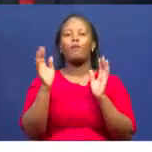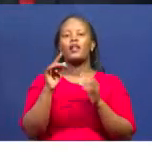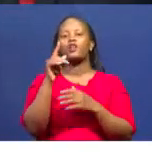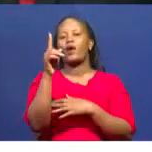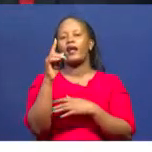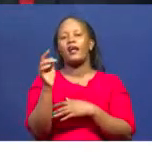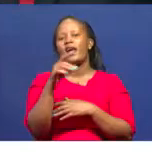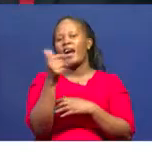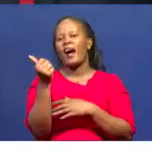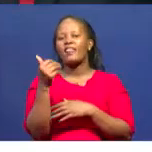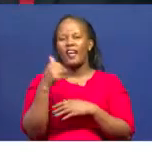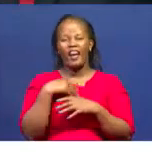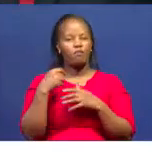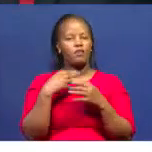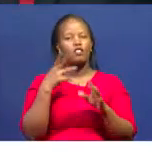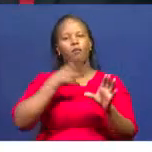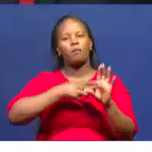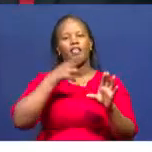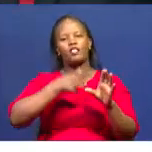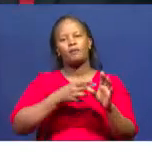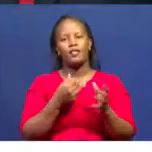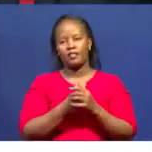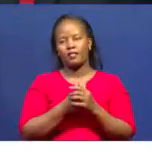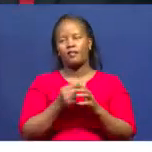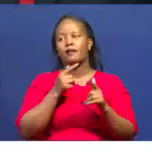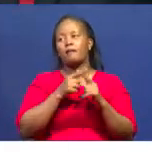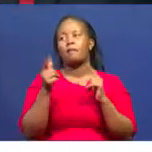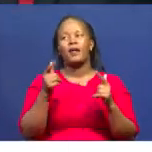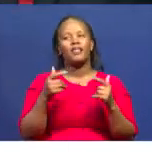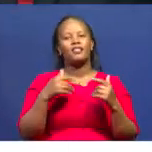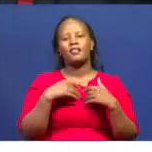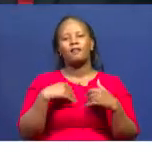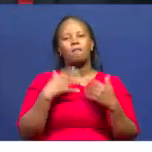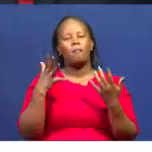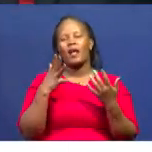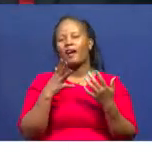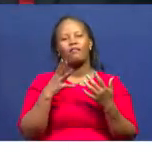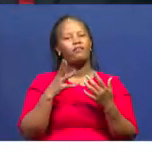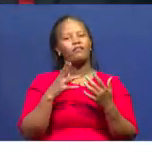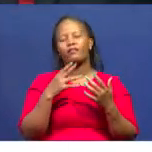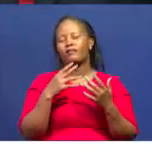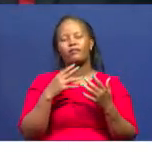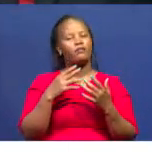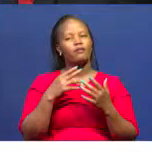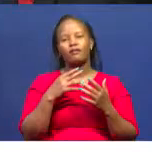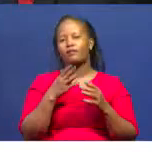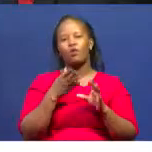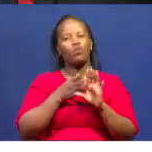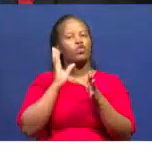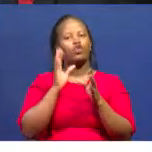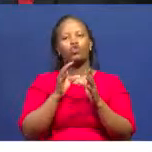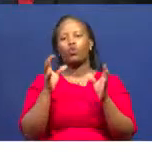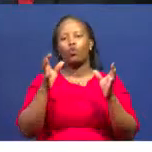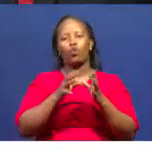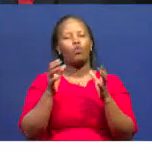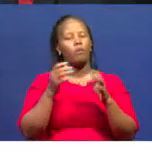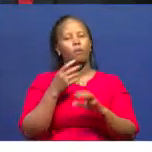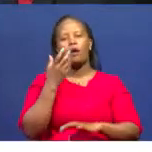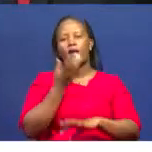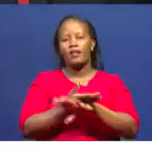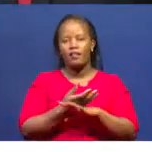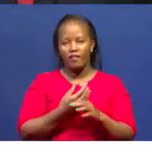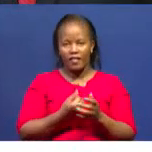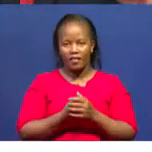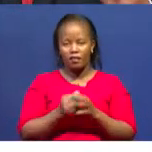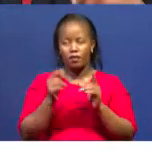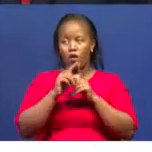playing. Unfortunately, we have failed to leave the groups. That's something that should worry us.